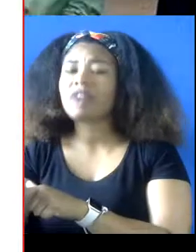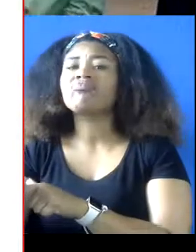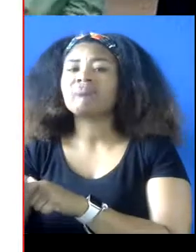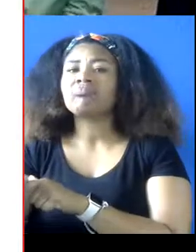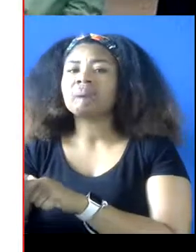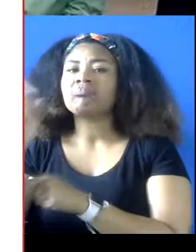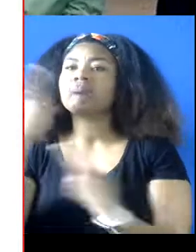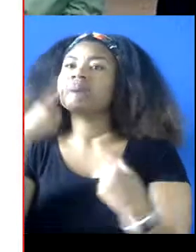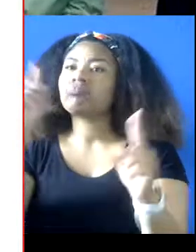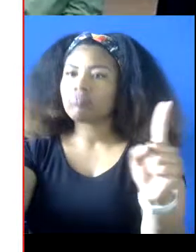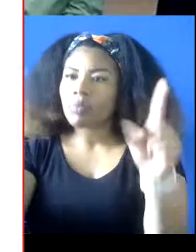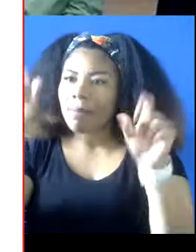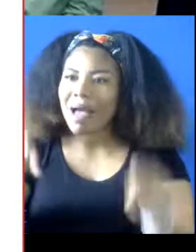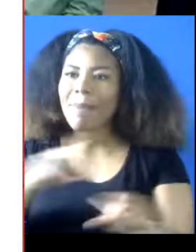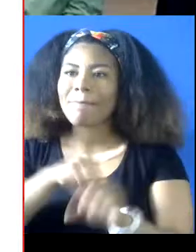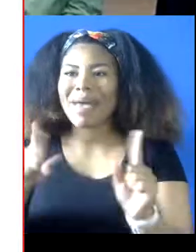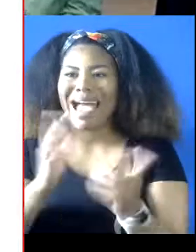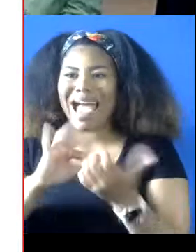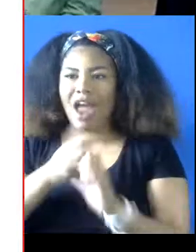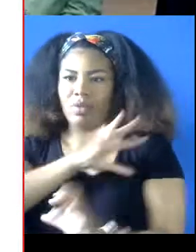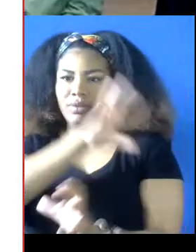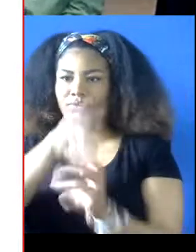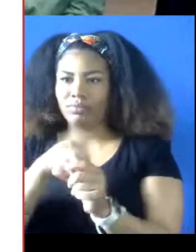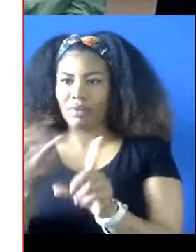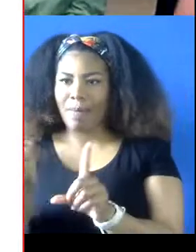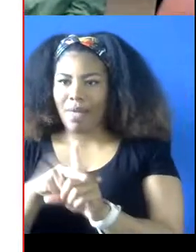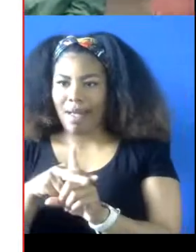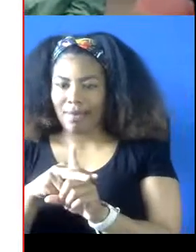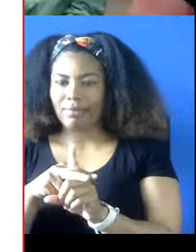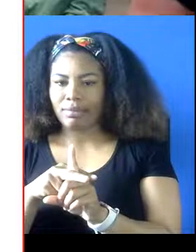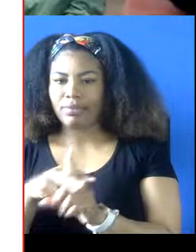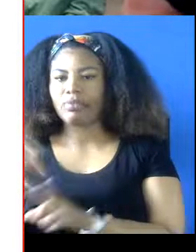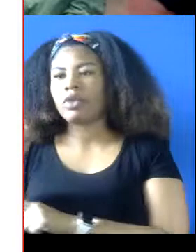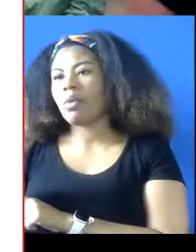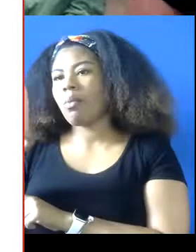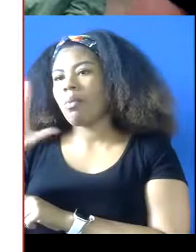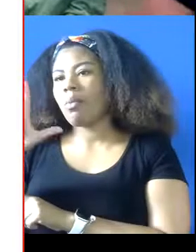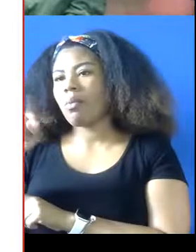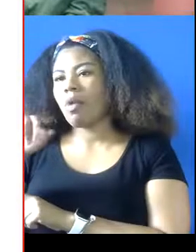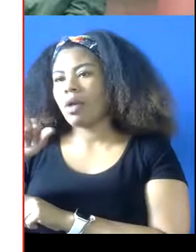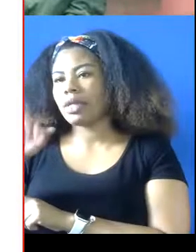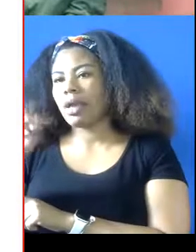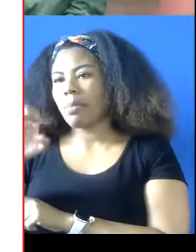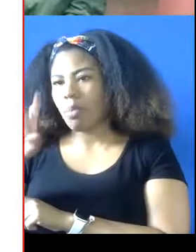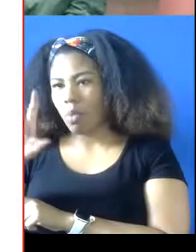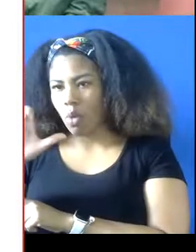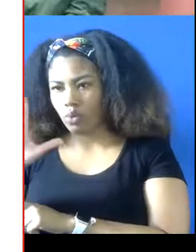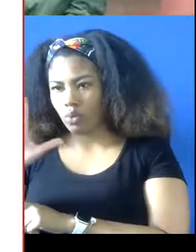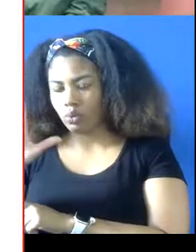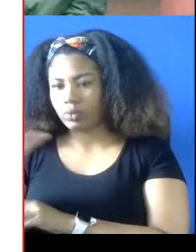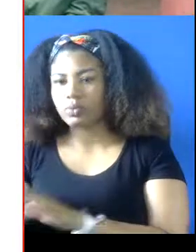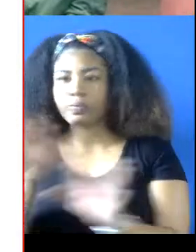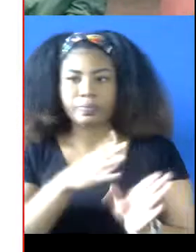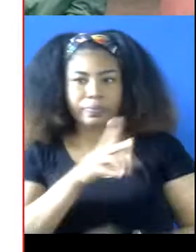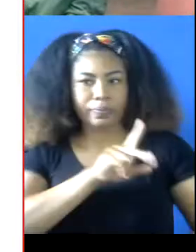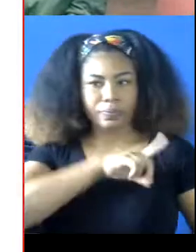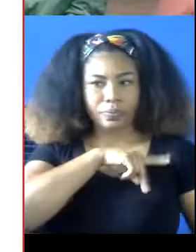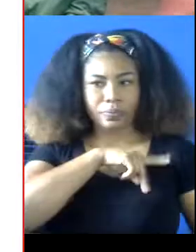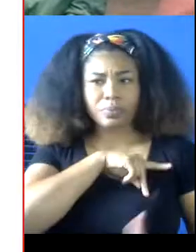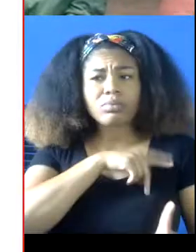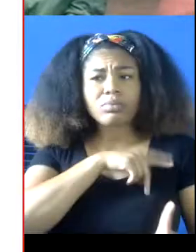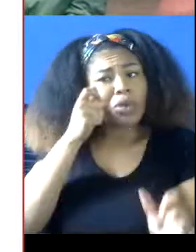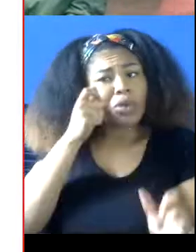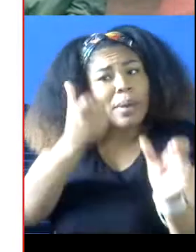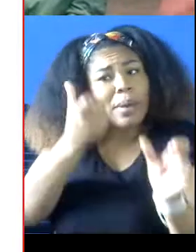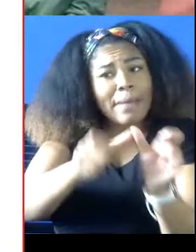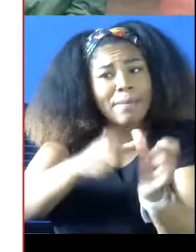fashion. Right, and you'll see that when you think about learning style, you really are thinking about that individual learner.